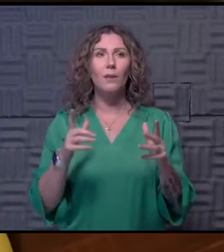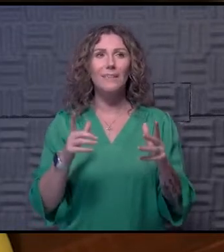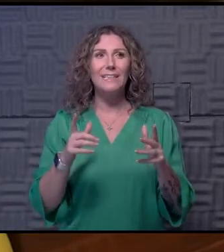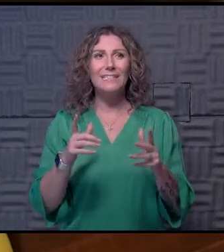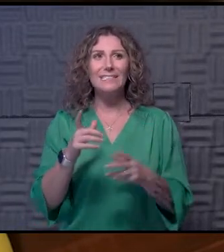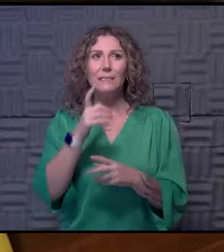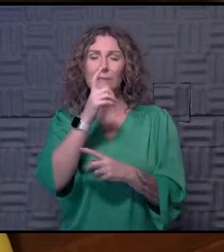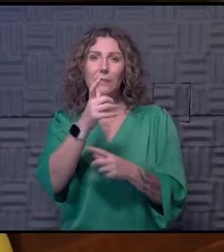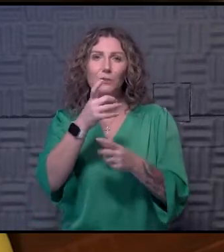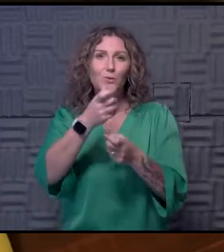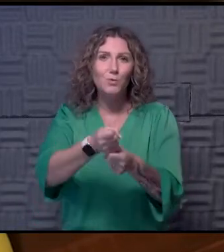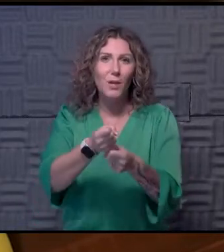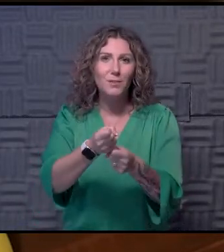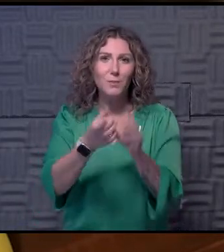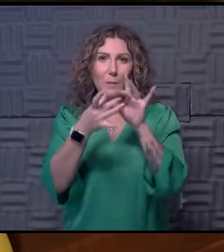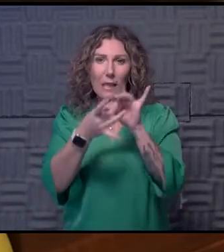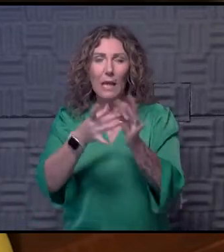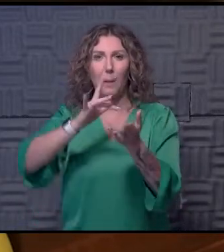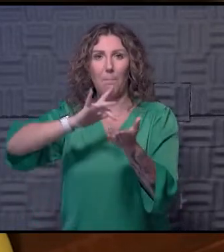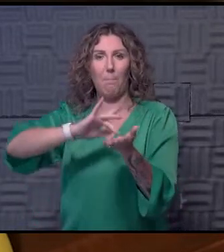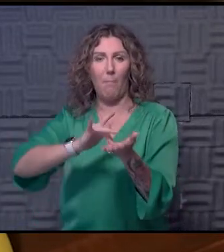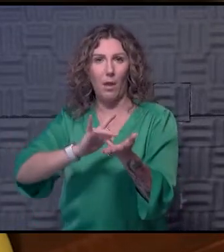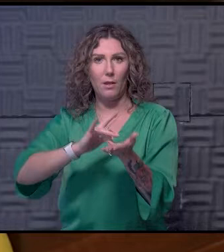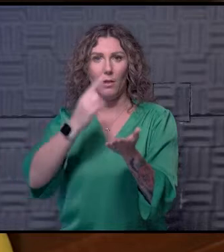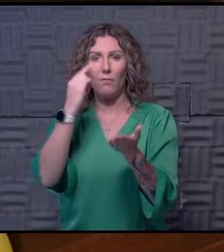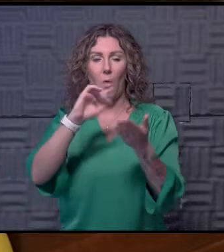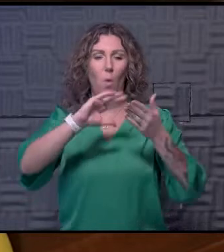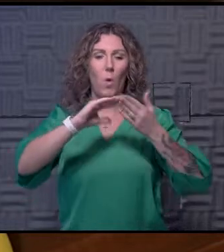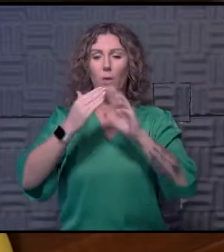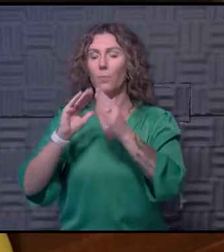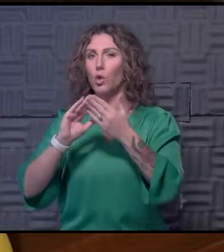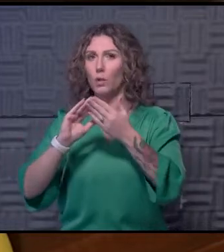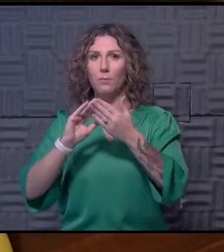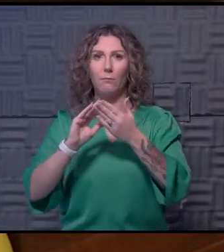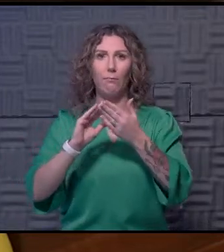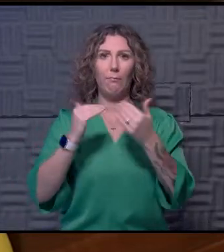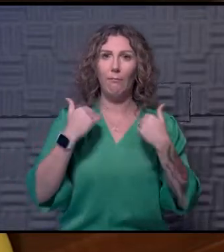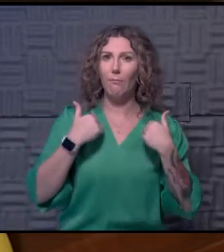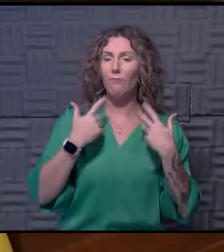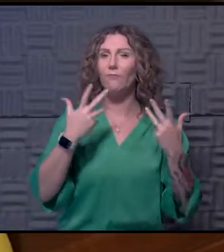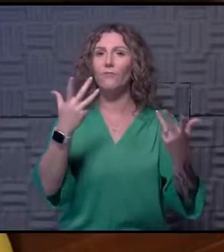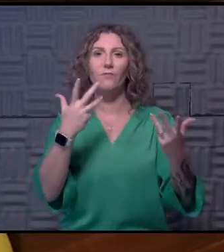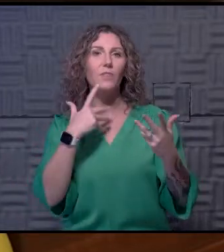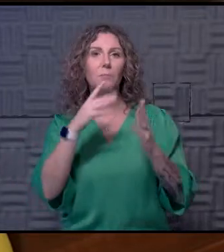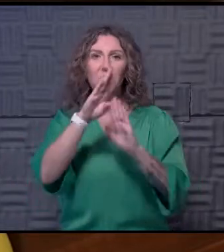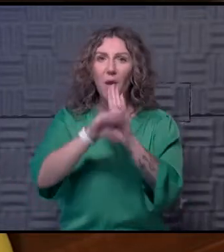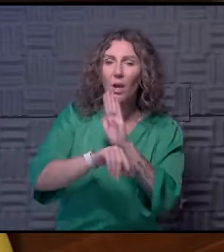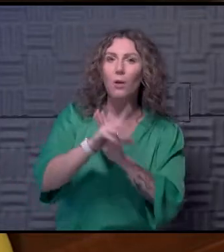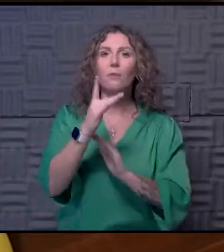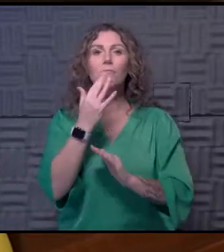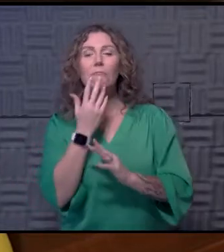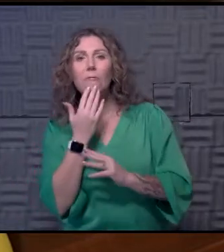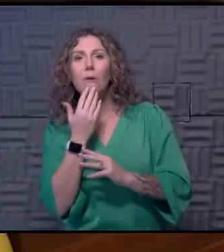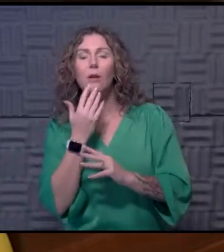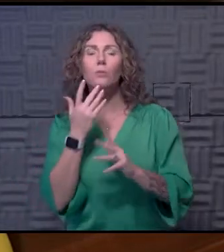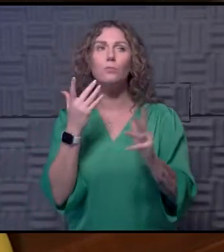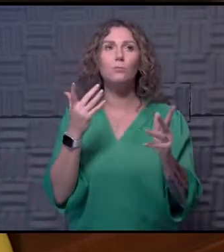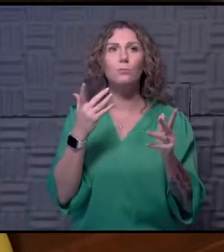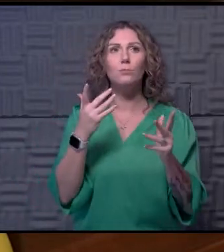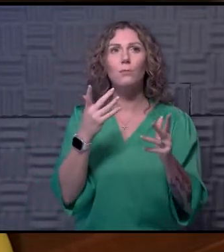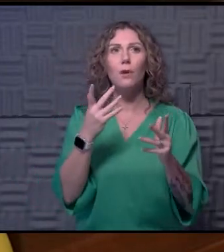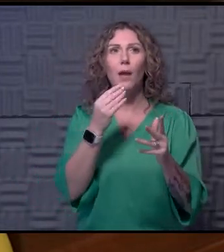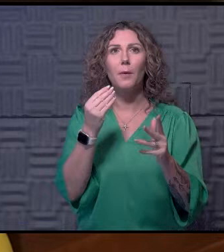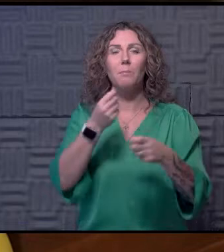of medicine in communities of color, and that we need to do a lot of work to